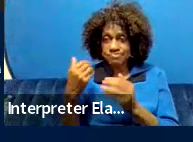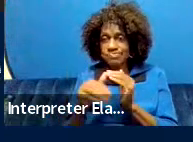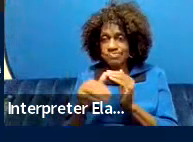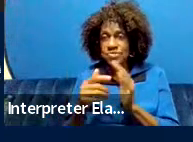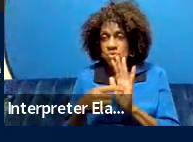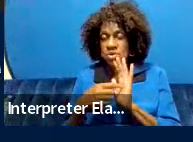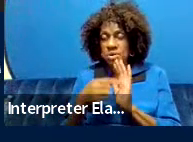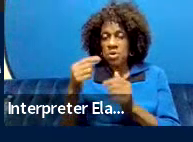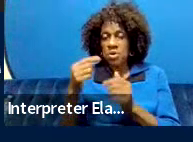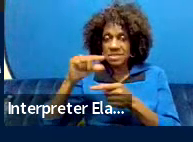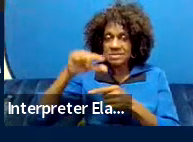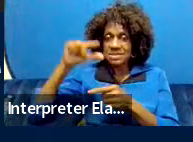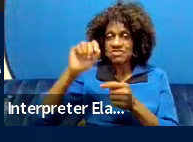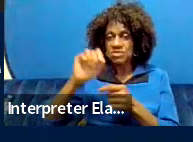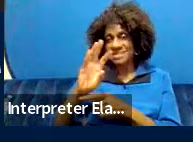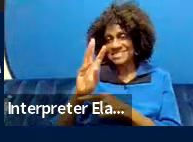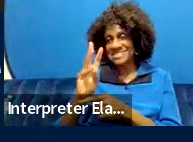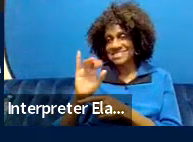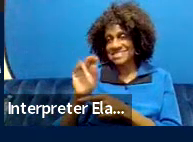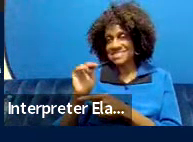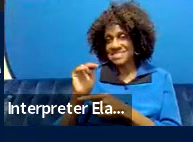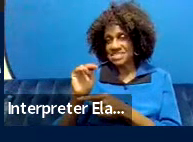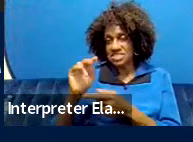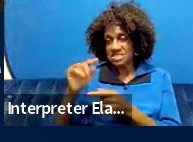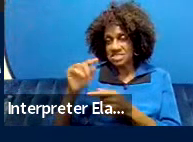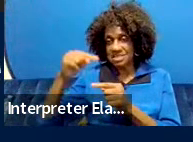it's in has to be at least 6 inches high.